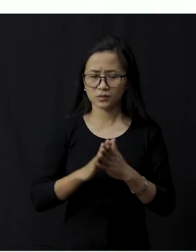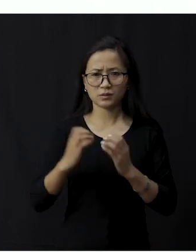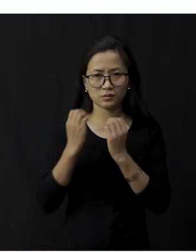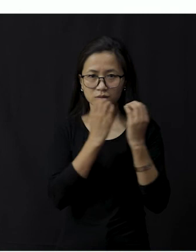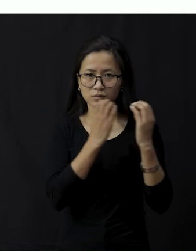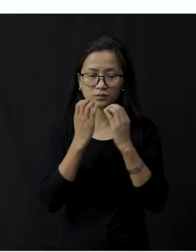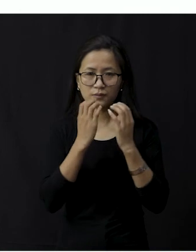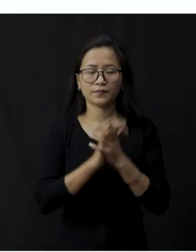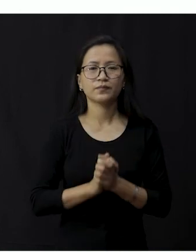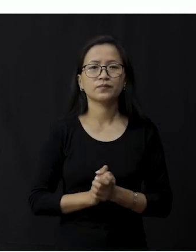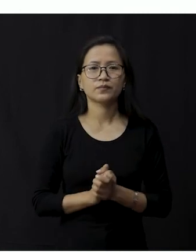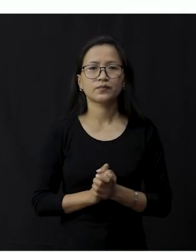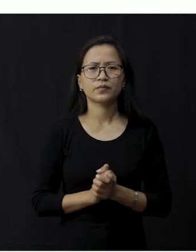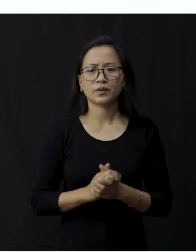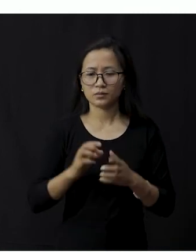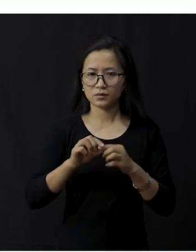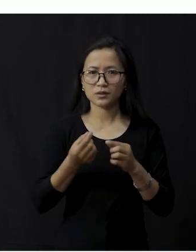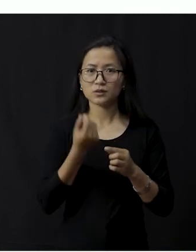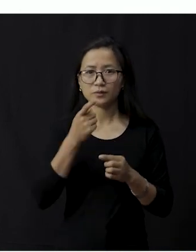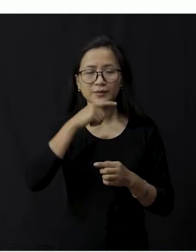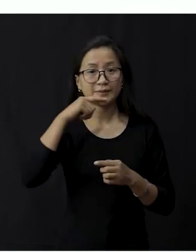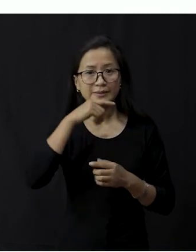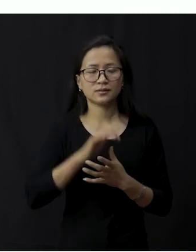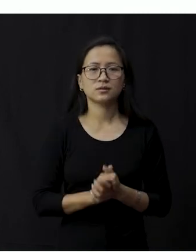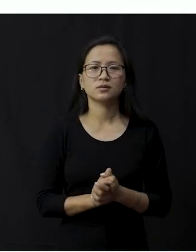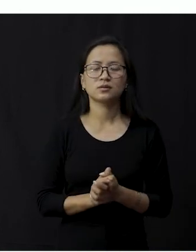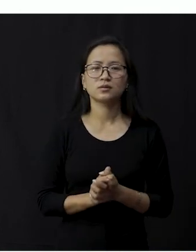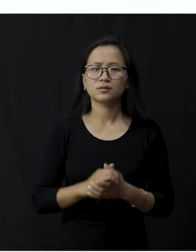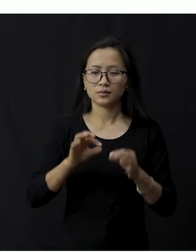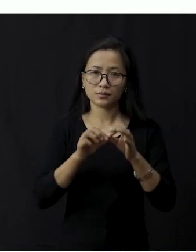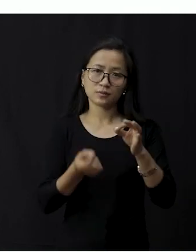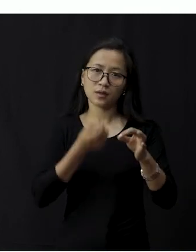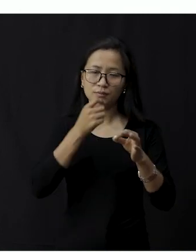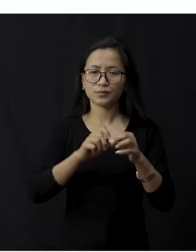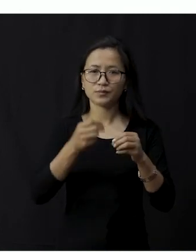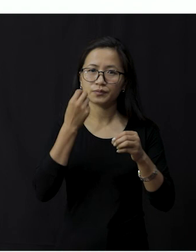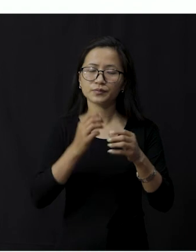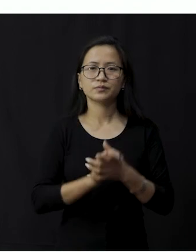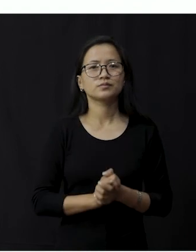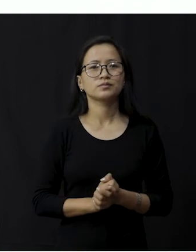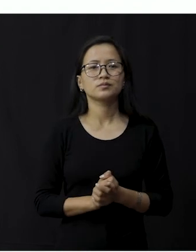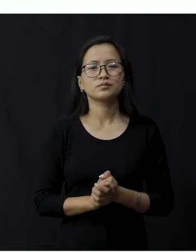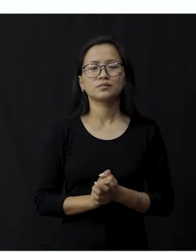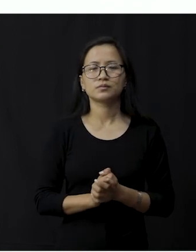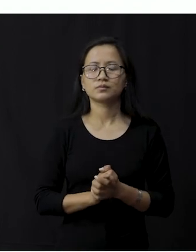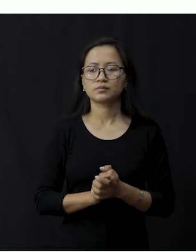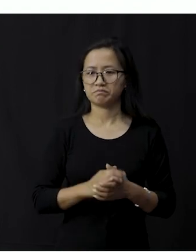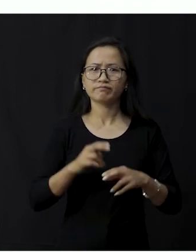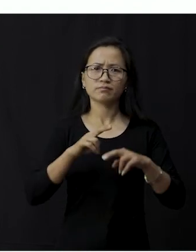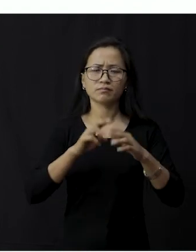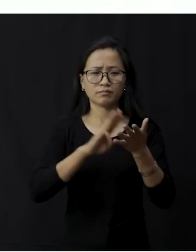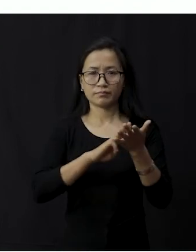watermelon? Is it strawberry? Is it grapes? Is it